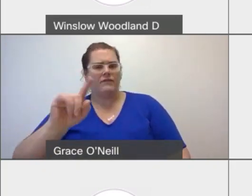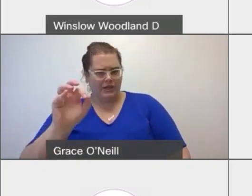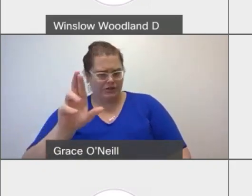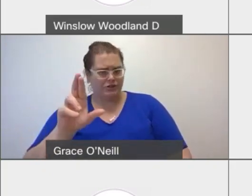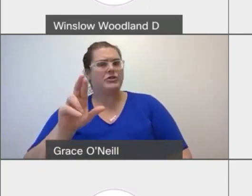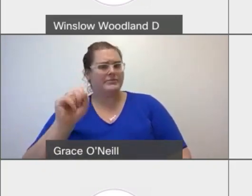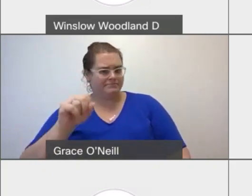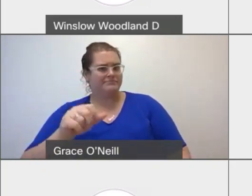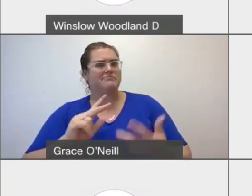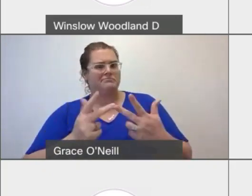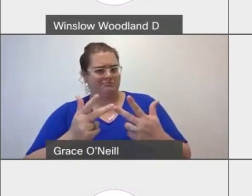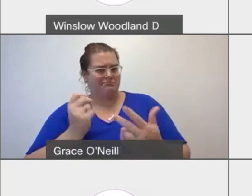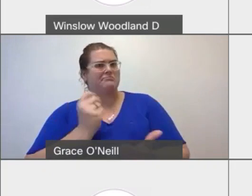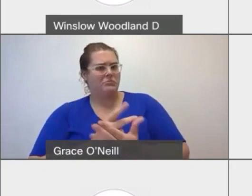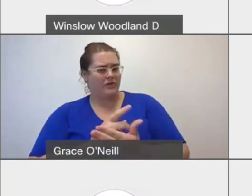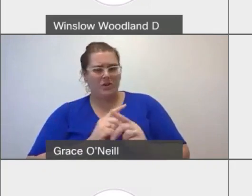Pfizer.